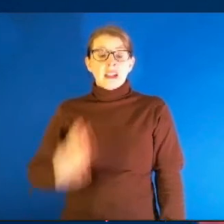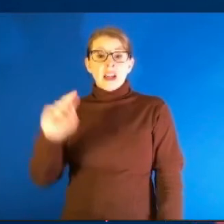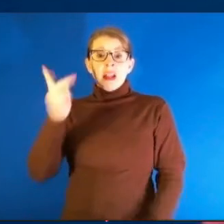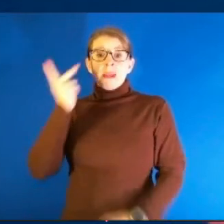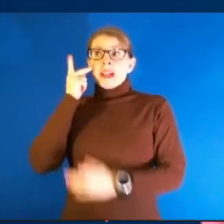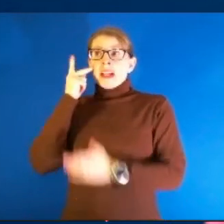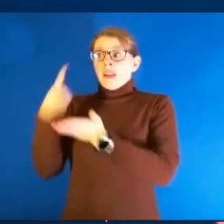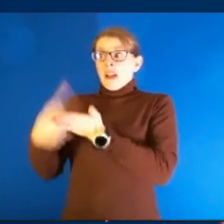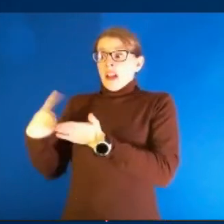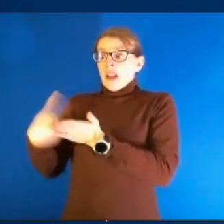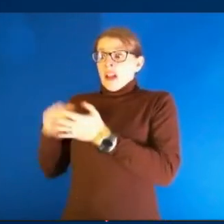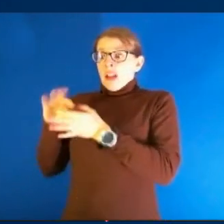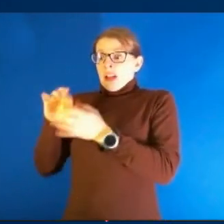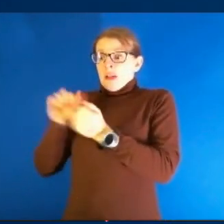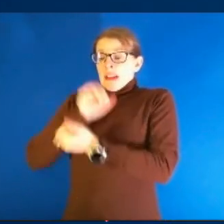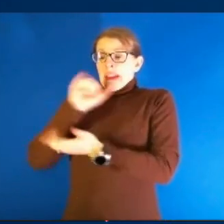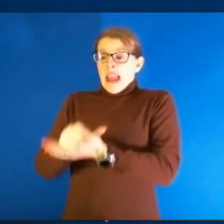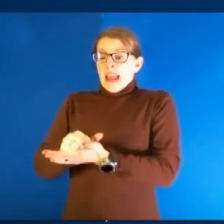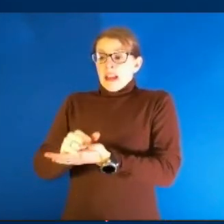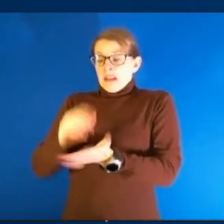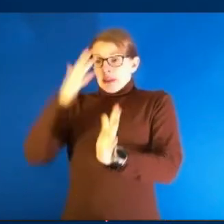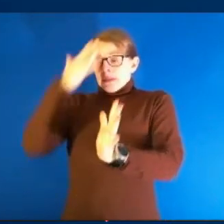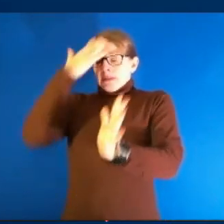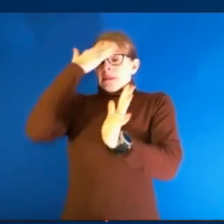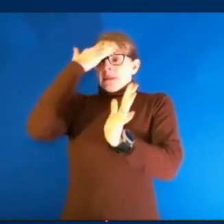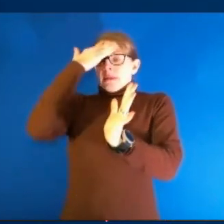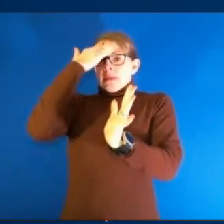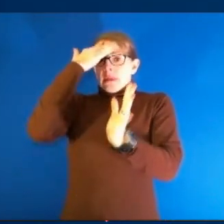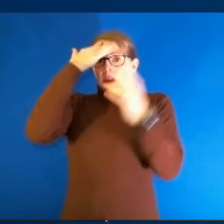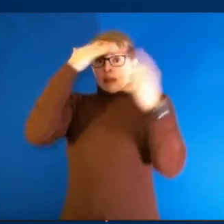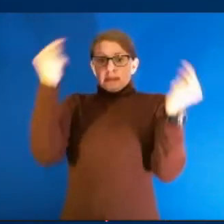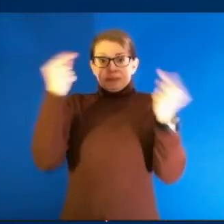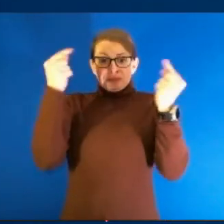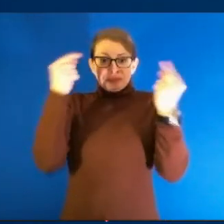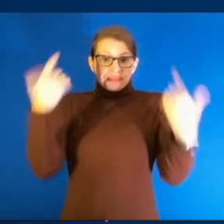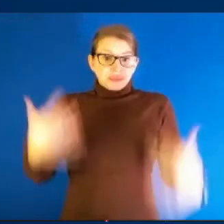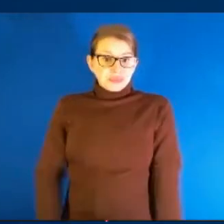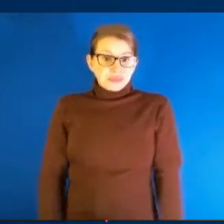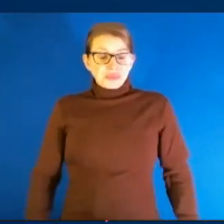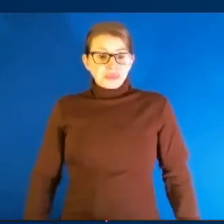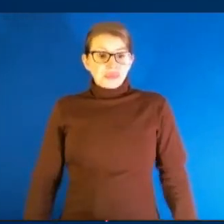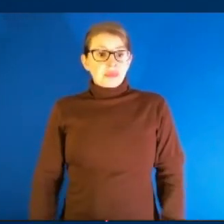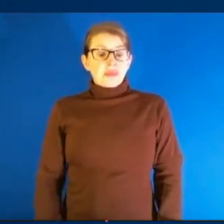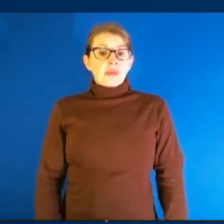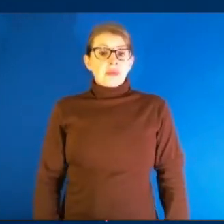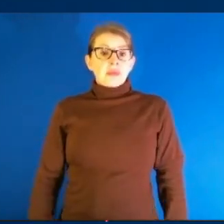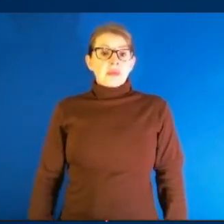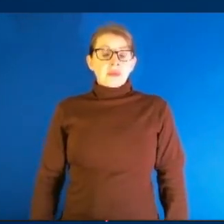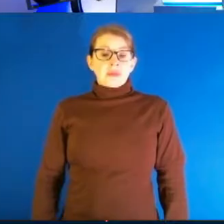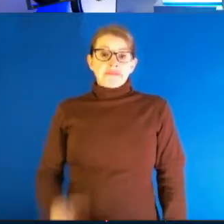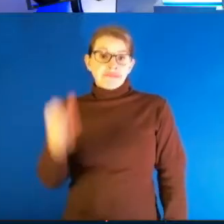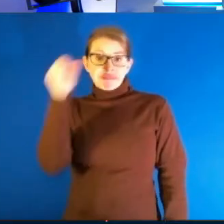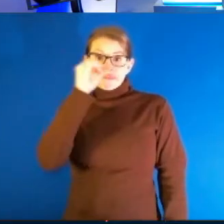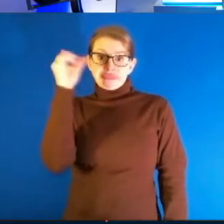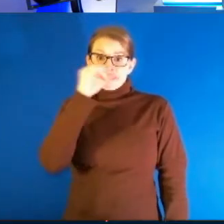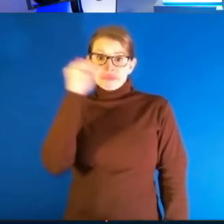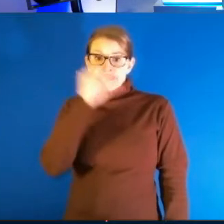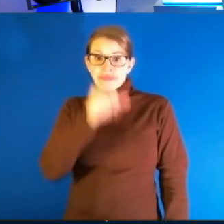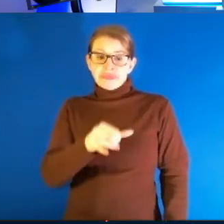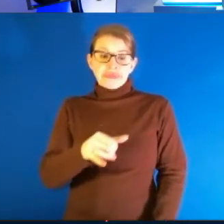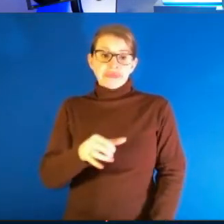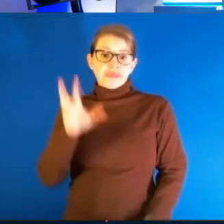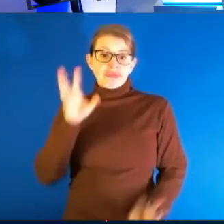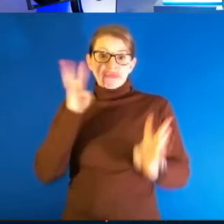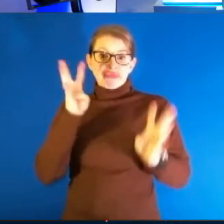there. It just makes your head hurt because it's just so untrue. Hey, Dr. Stites, we